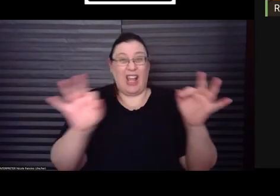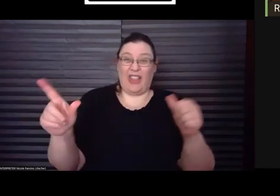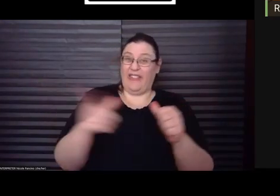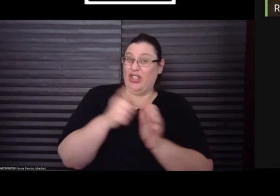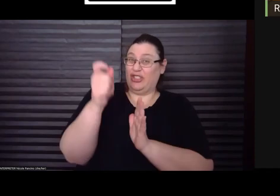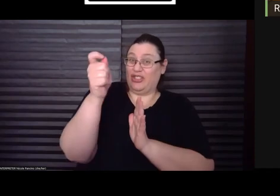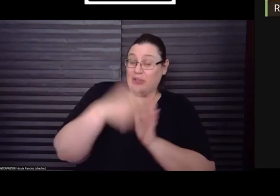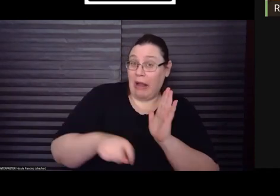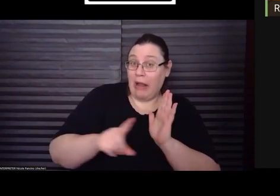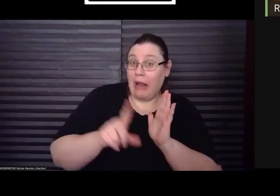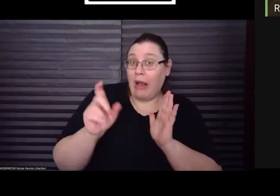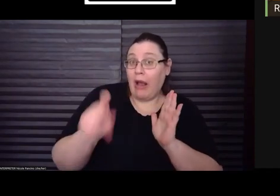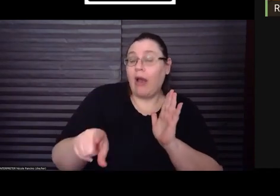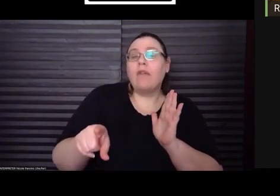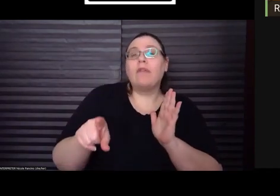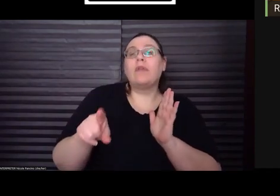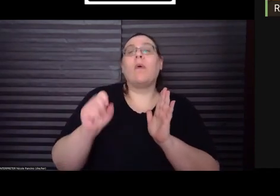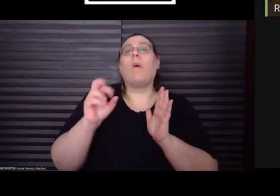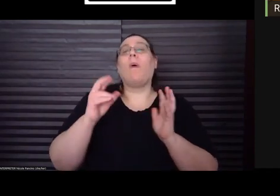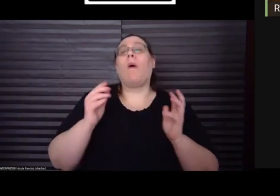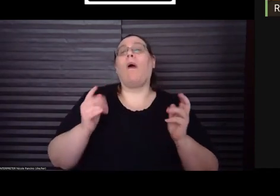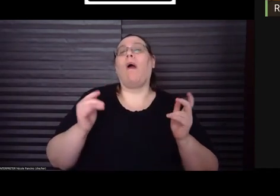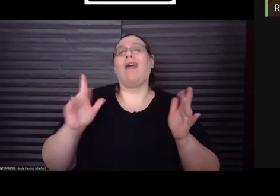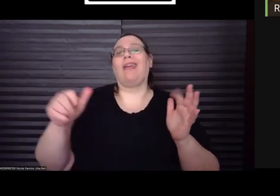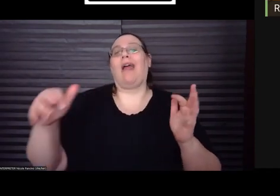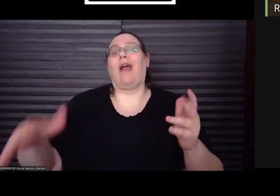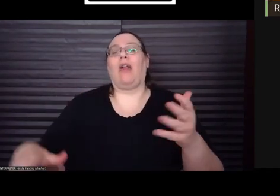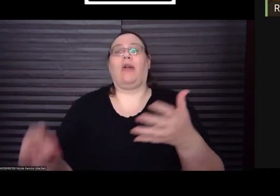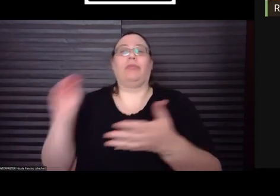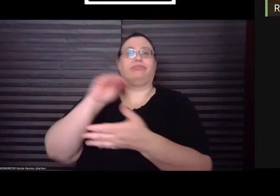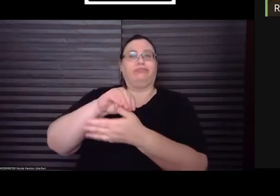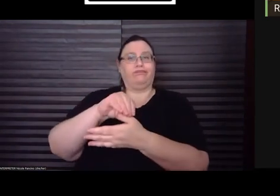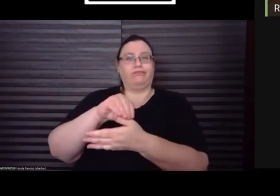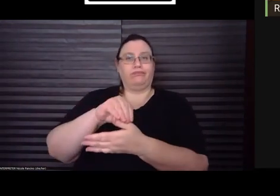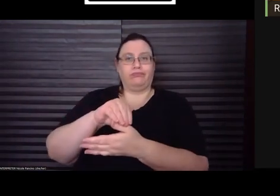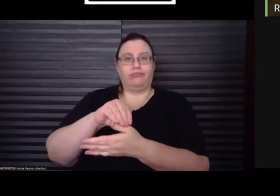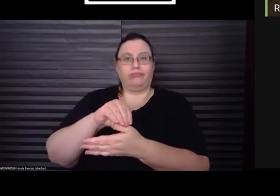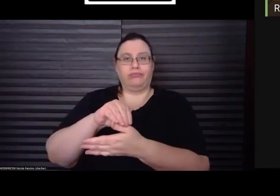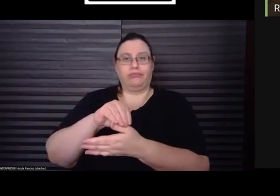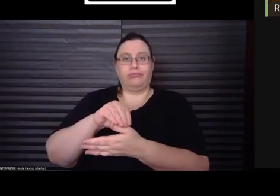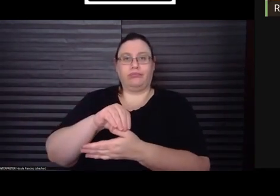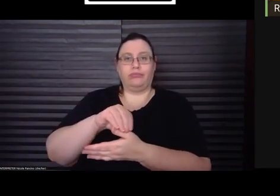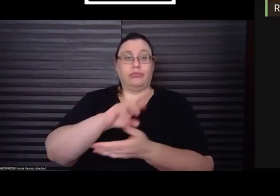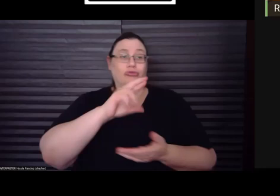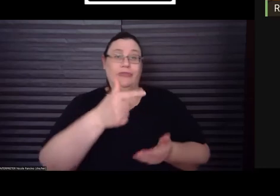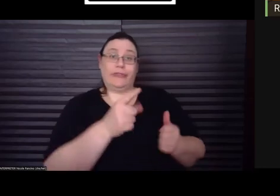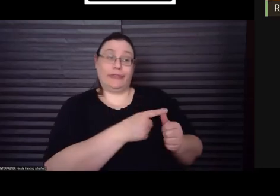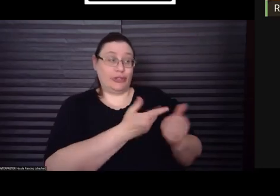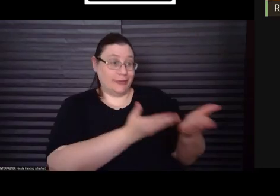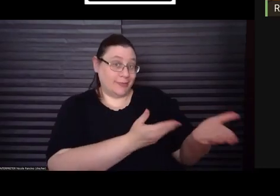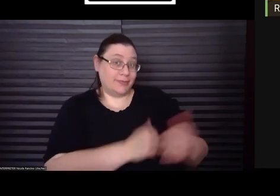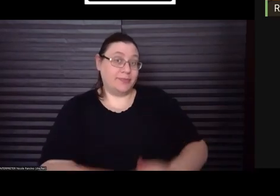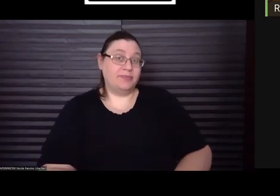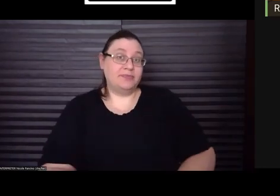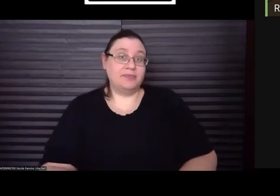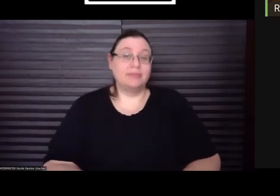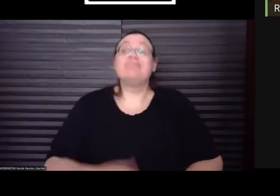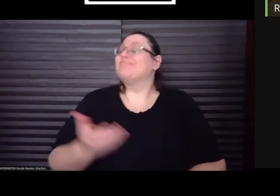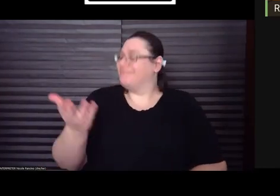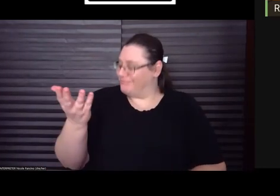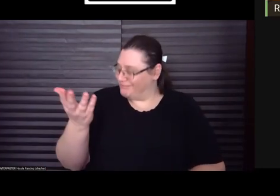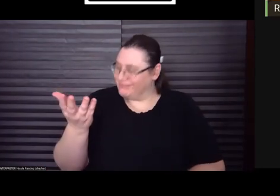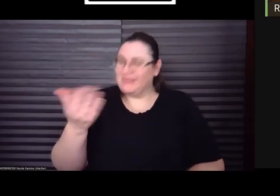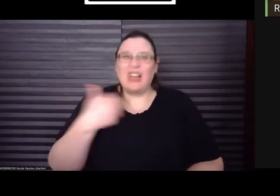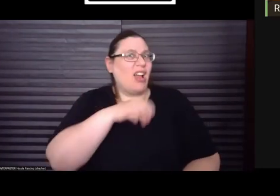first draft, or if they were something that you added in later. And we'll start with you, Rivka. Yeah,